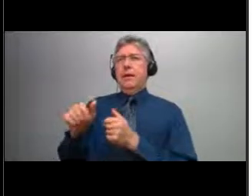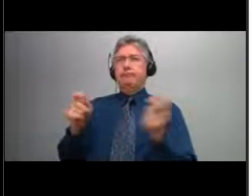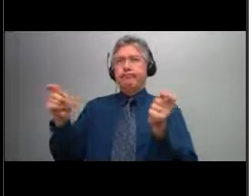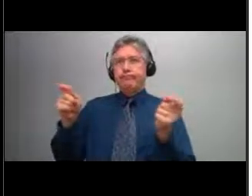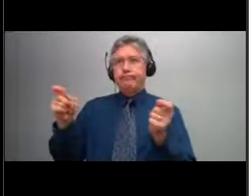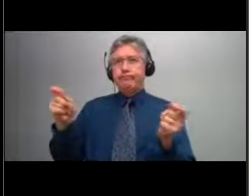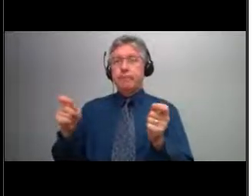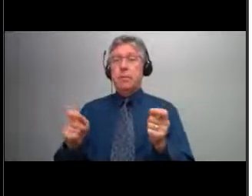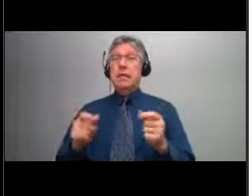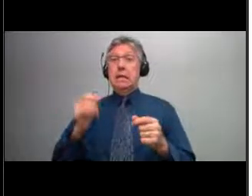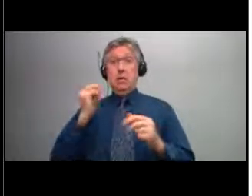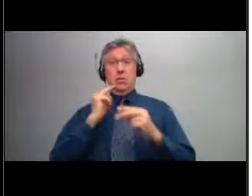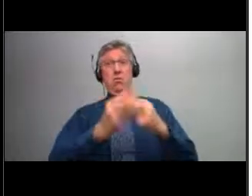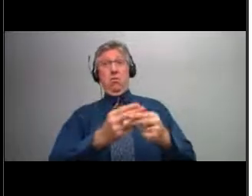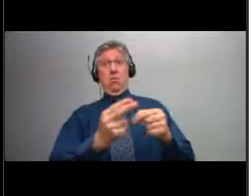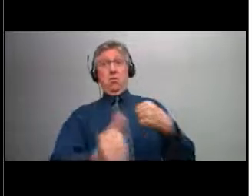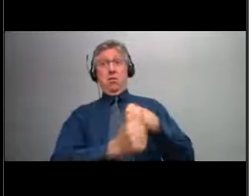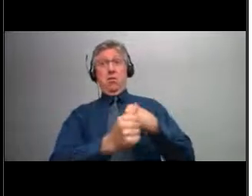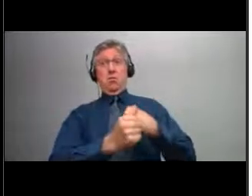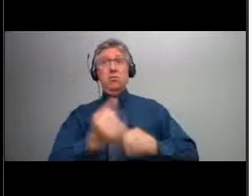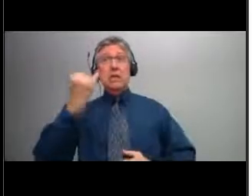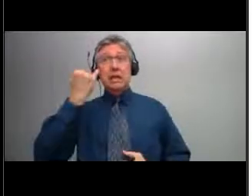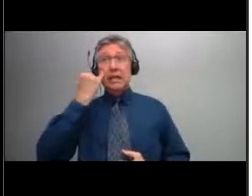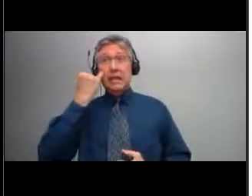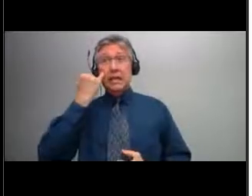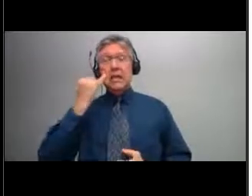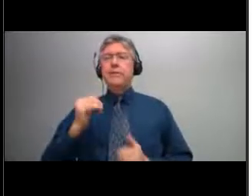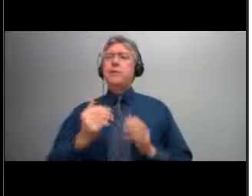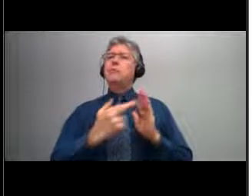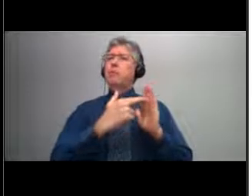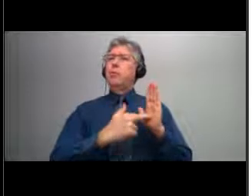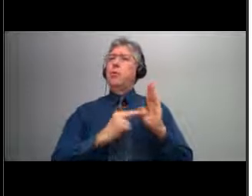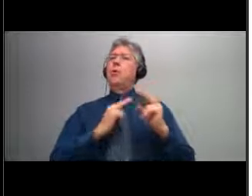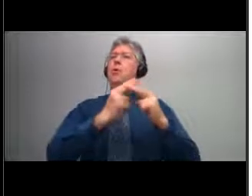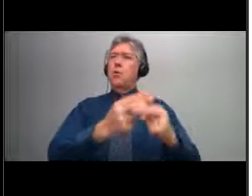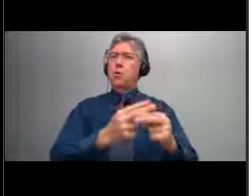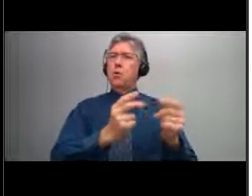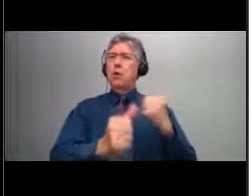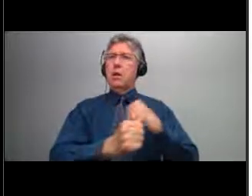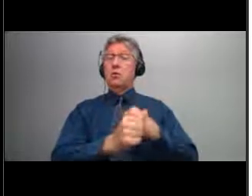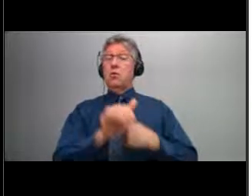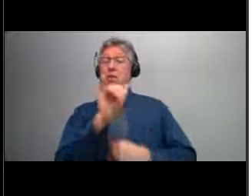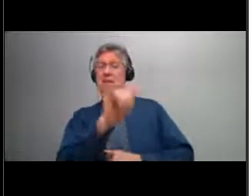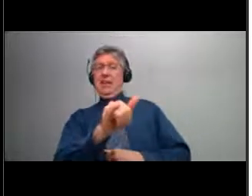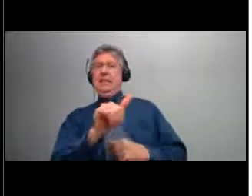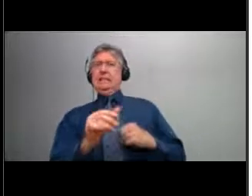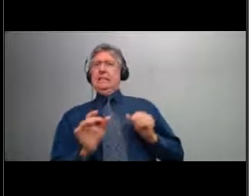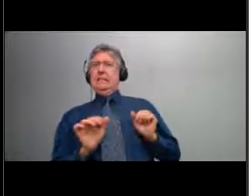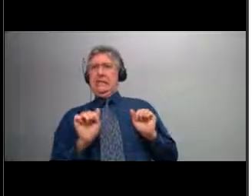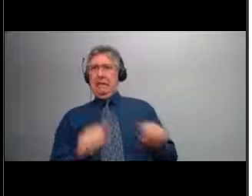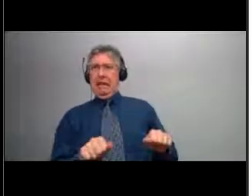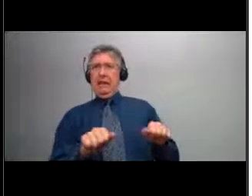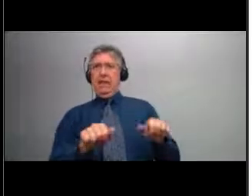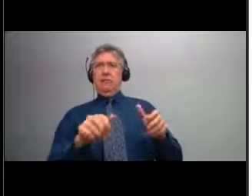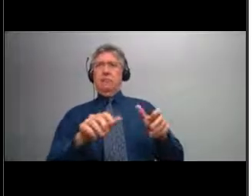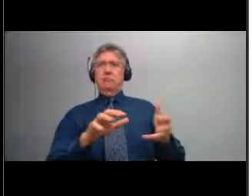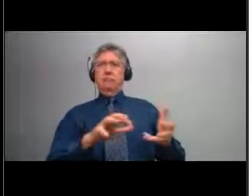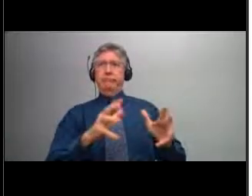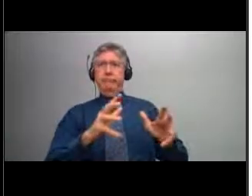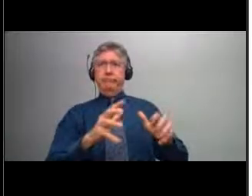are considered hazardous if they are specifically listed by regulations, exhibit hazardous characteristics, or universal